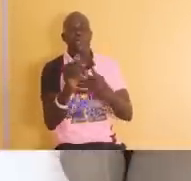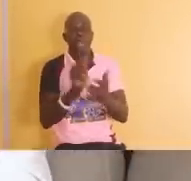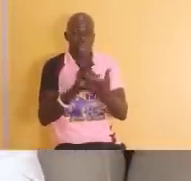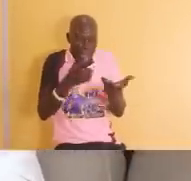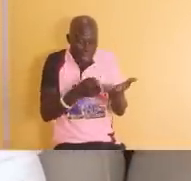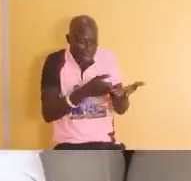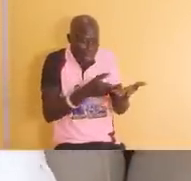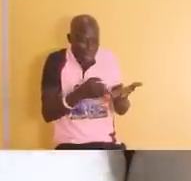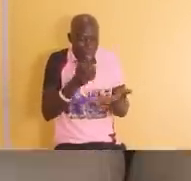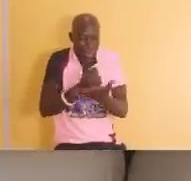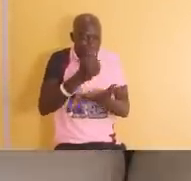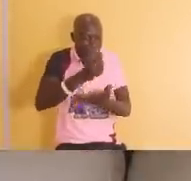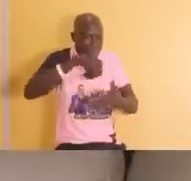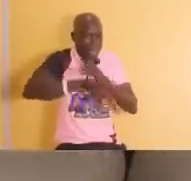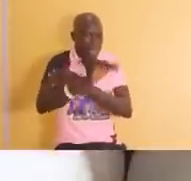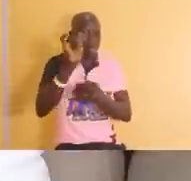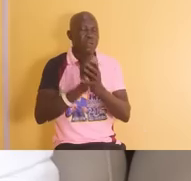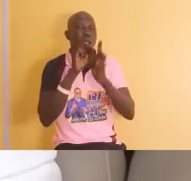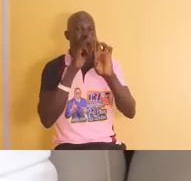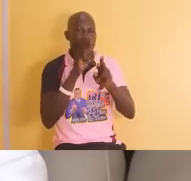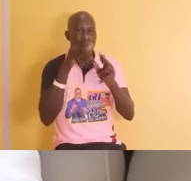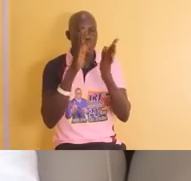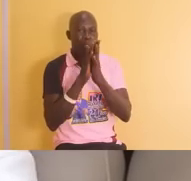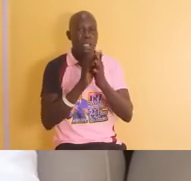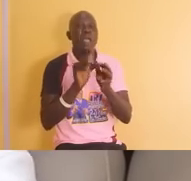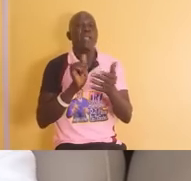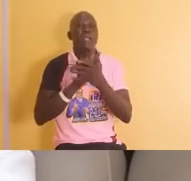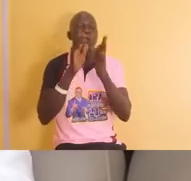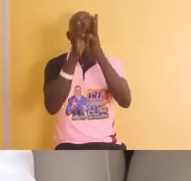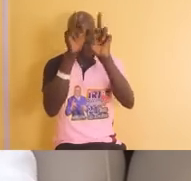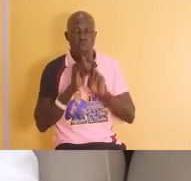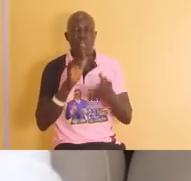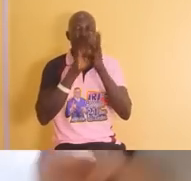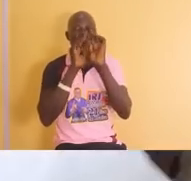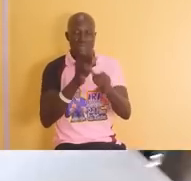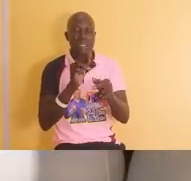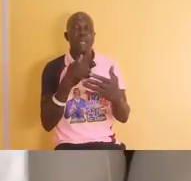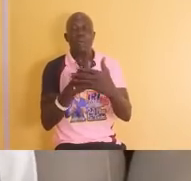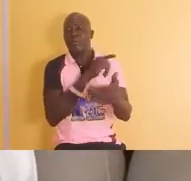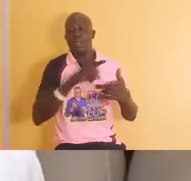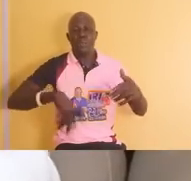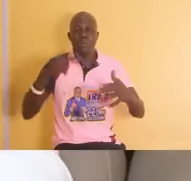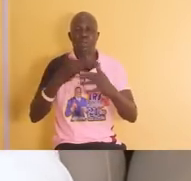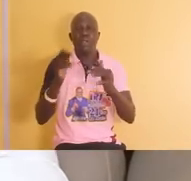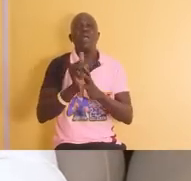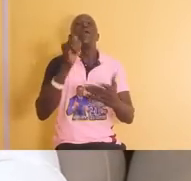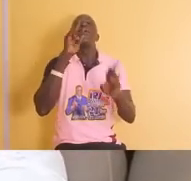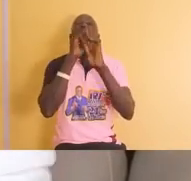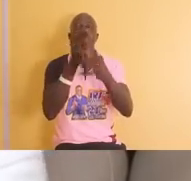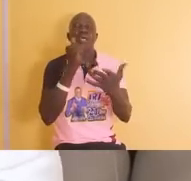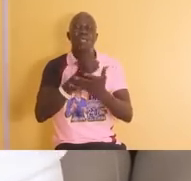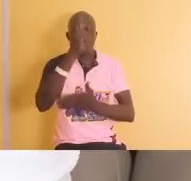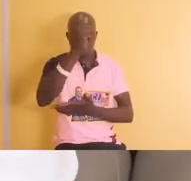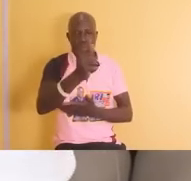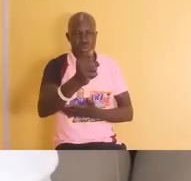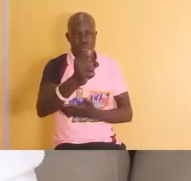they tap on me. And you tap your email. Allah team down the Lord that answered prayer. Better tear better right there. Lord call this. Oh my God, Lord. Answer you. Go boy,